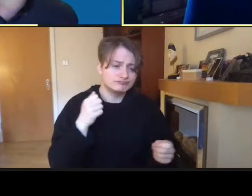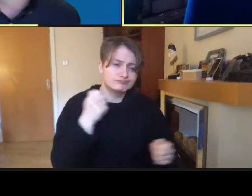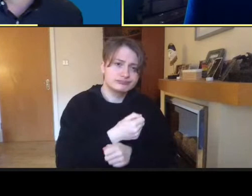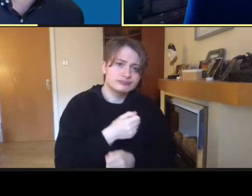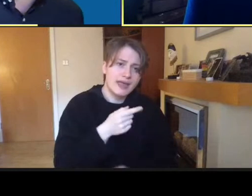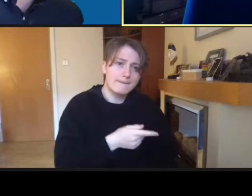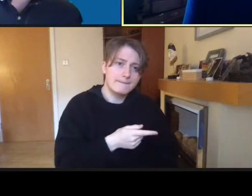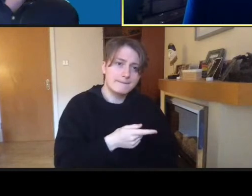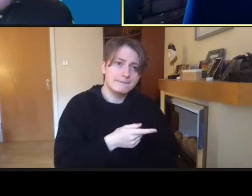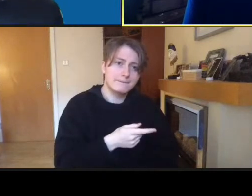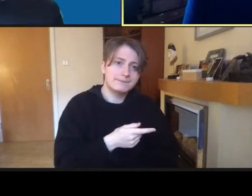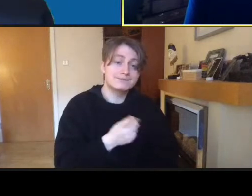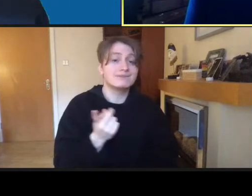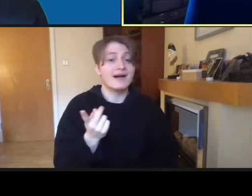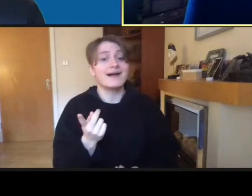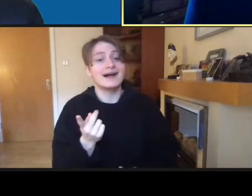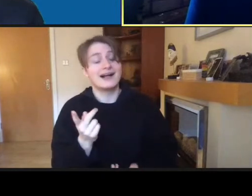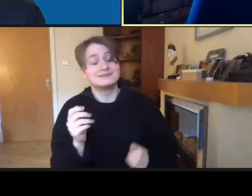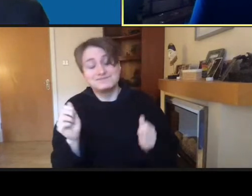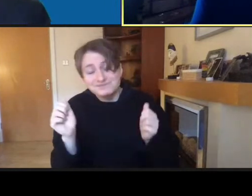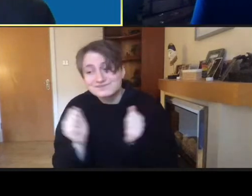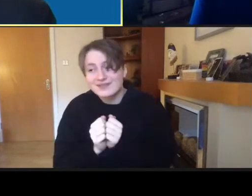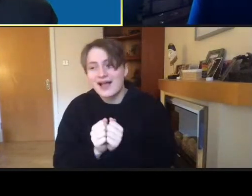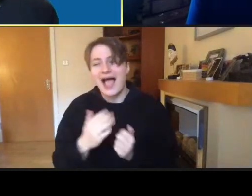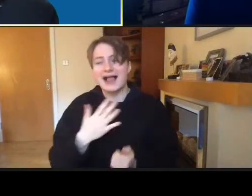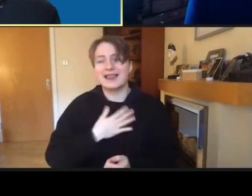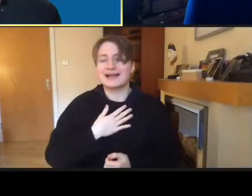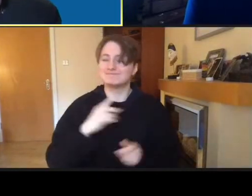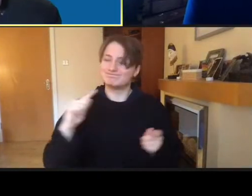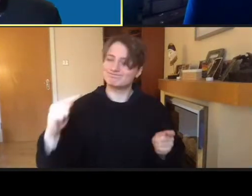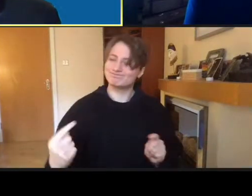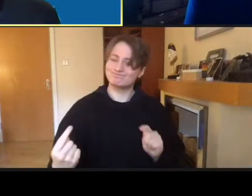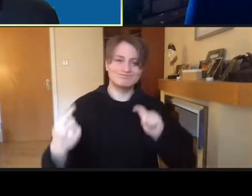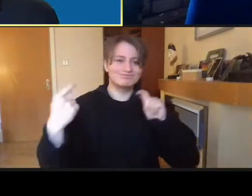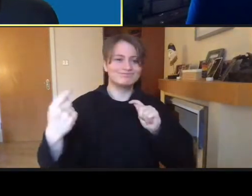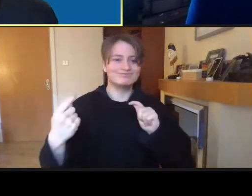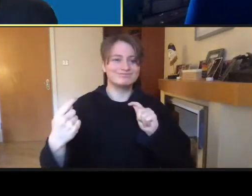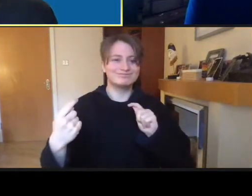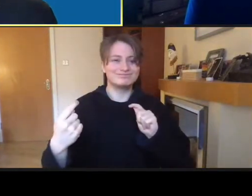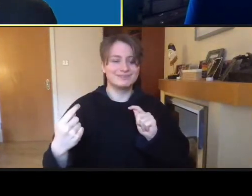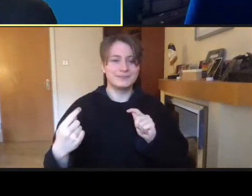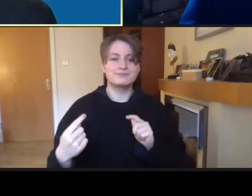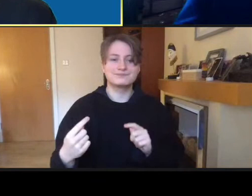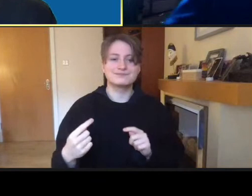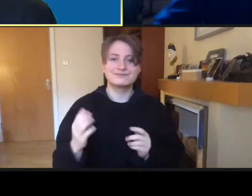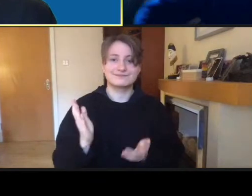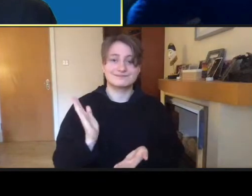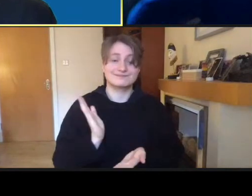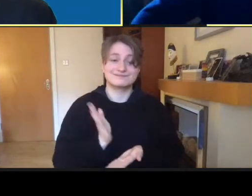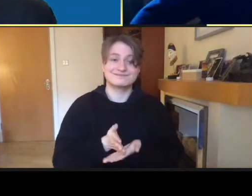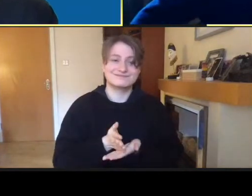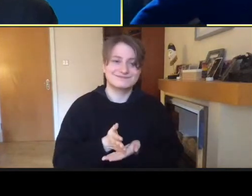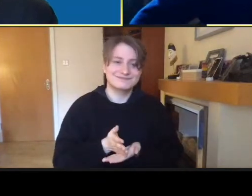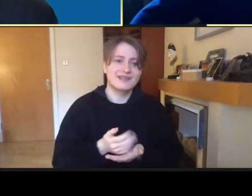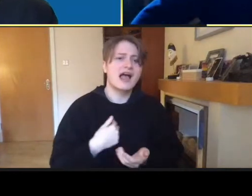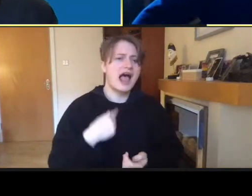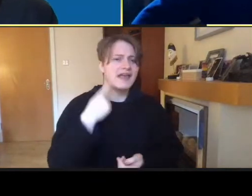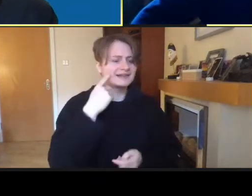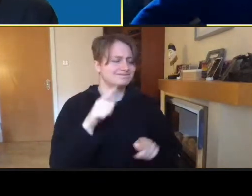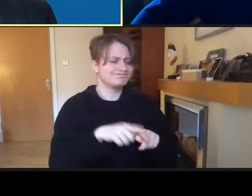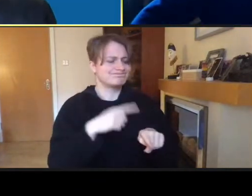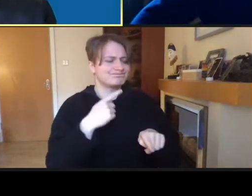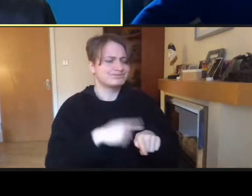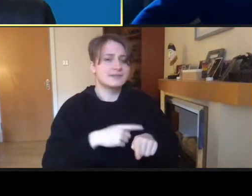always loved to court controversy, I think, a little bit. Indeed, and he was master of the Queen's music at the time, I believe. Yes, that's right.